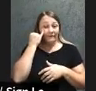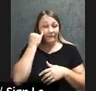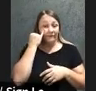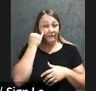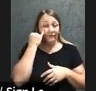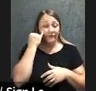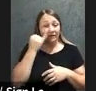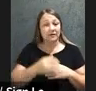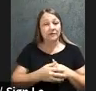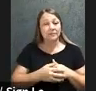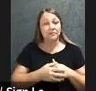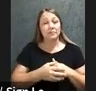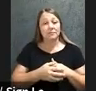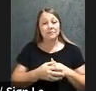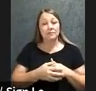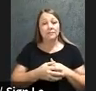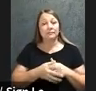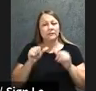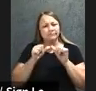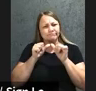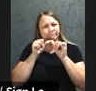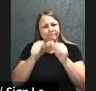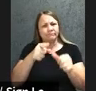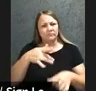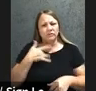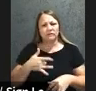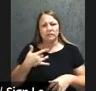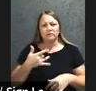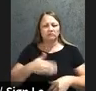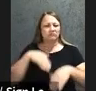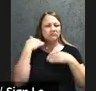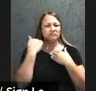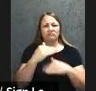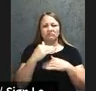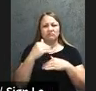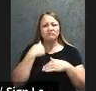it so substantially limits your ability to